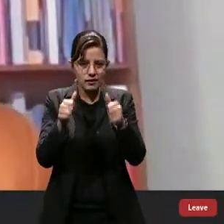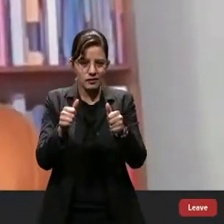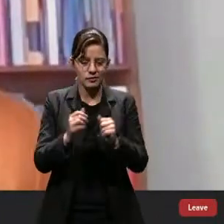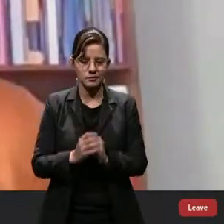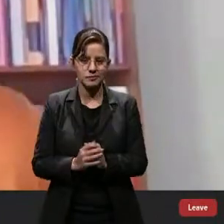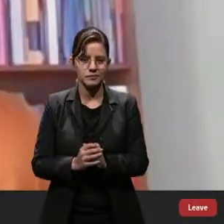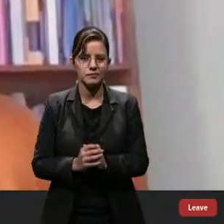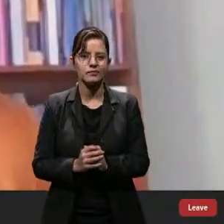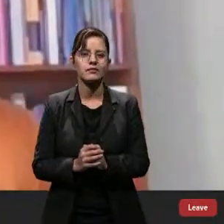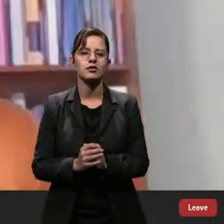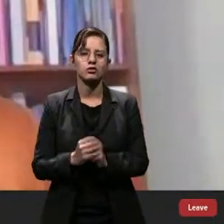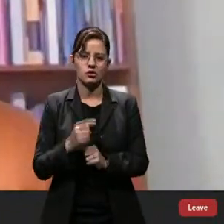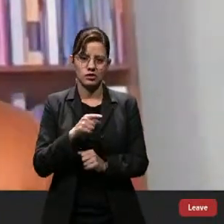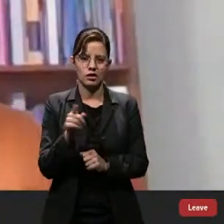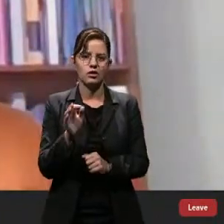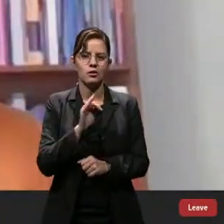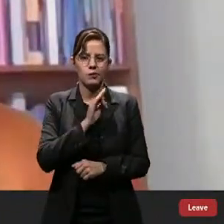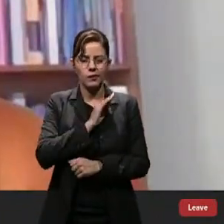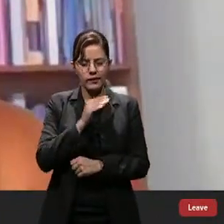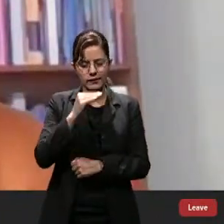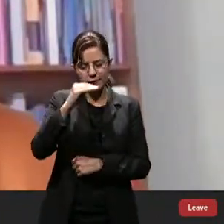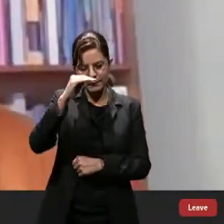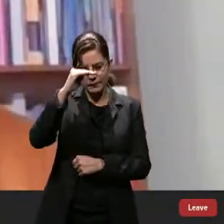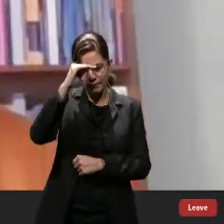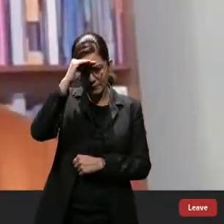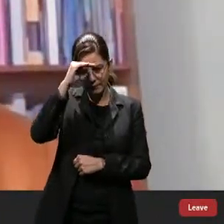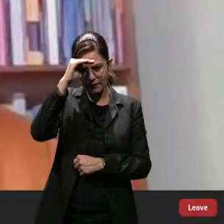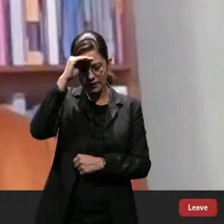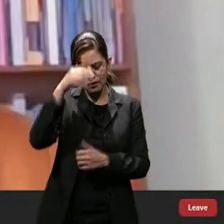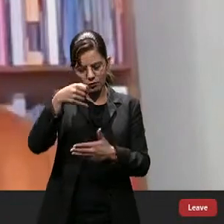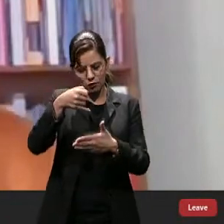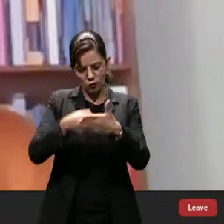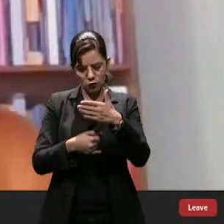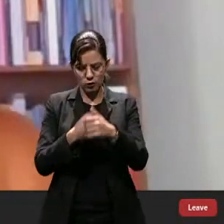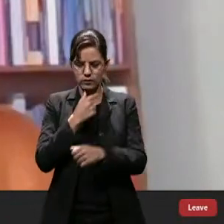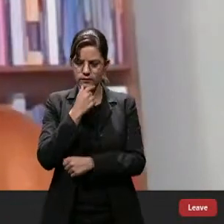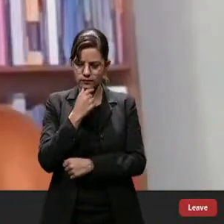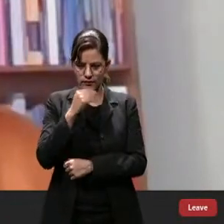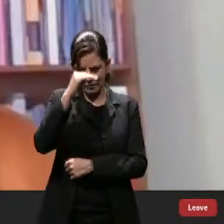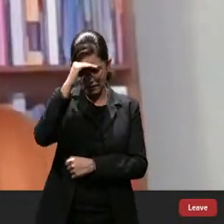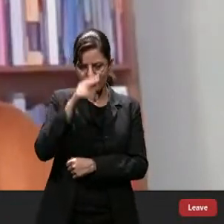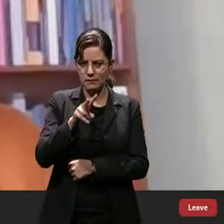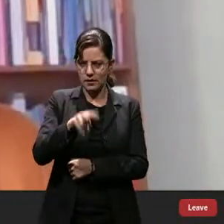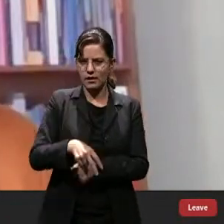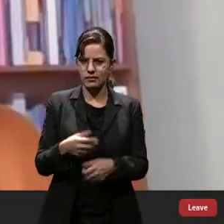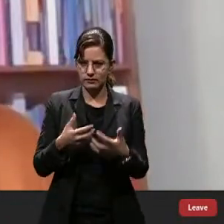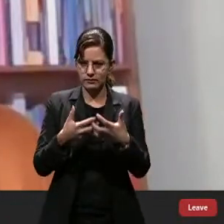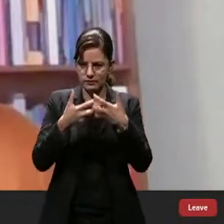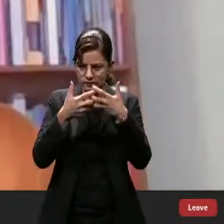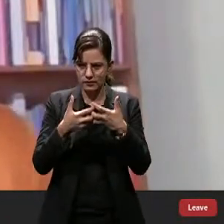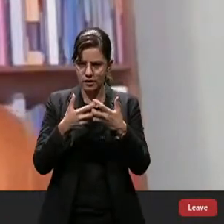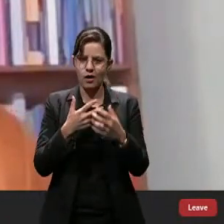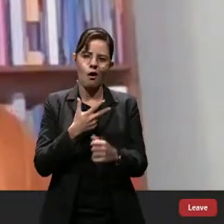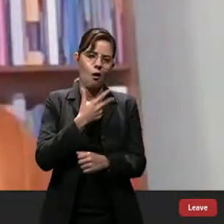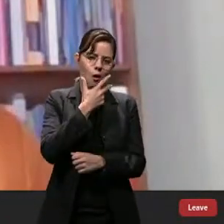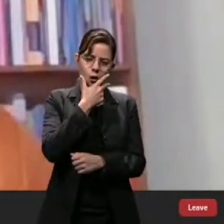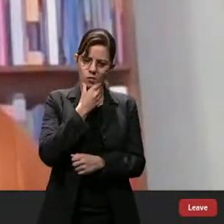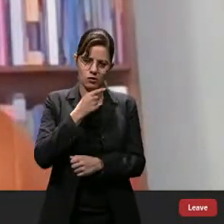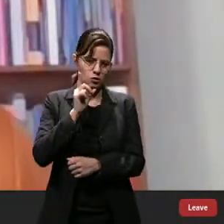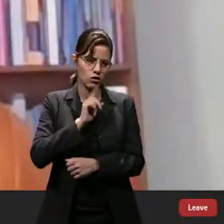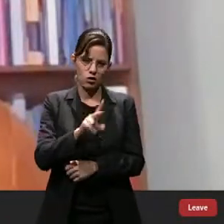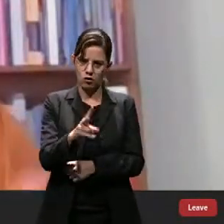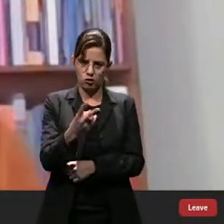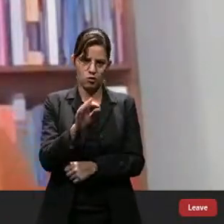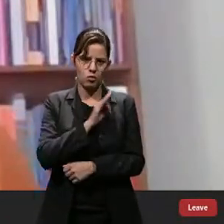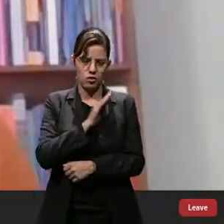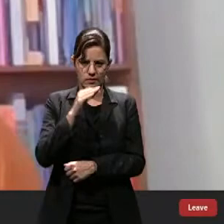today to generate these insights as an inclusive reflection process